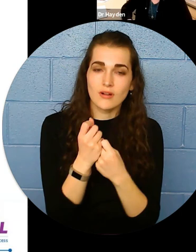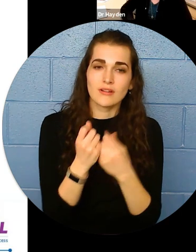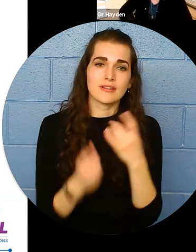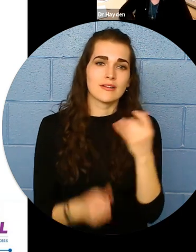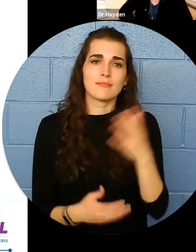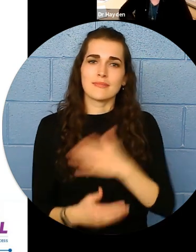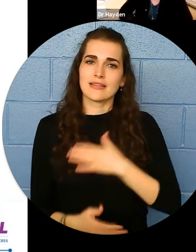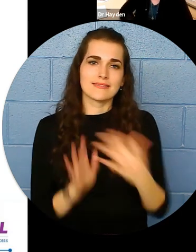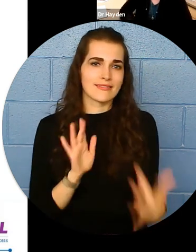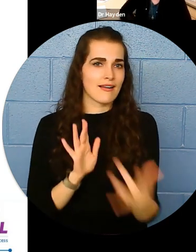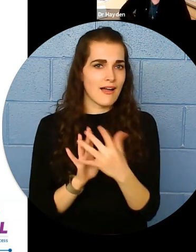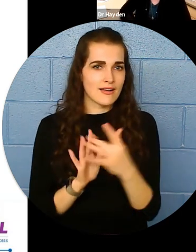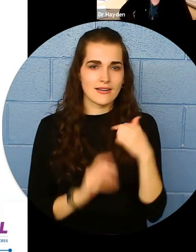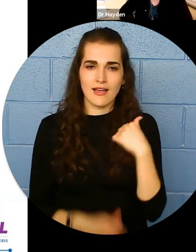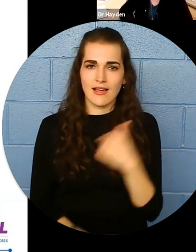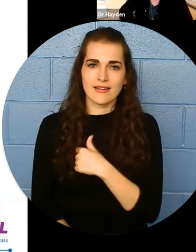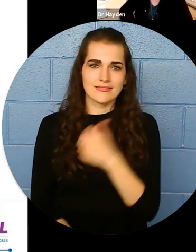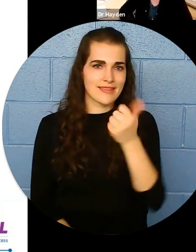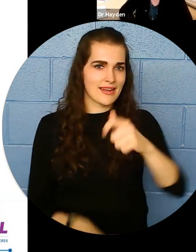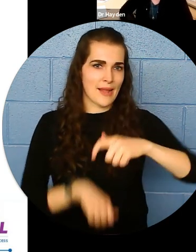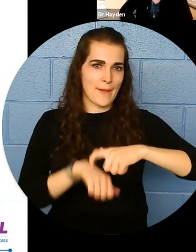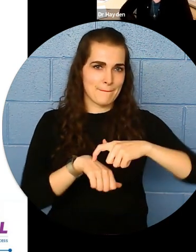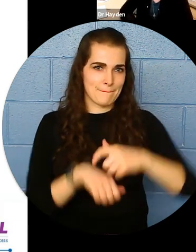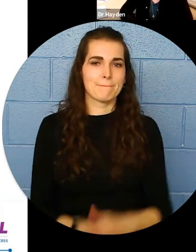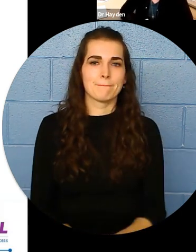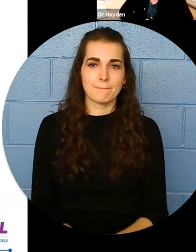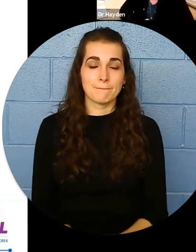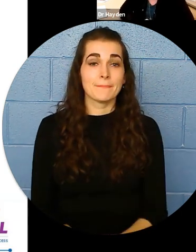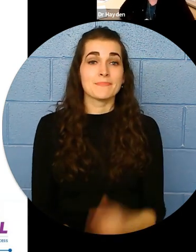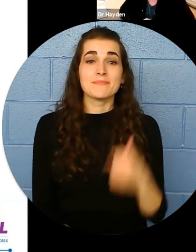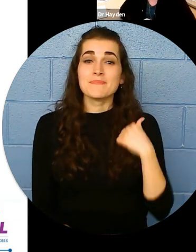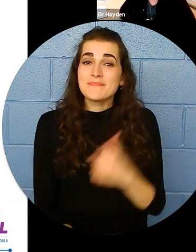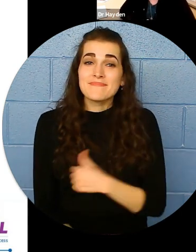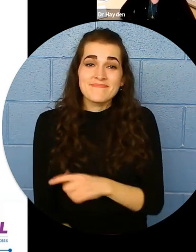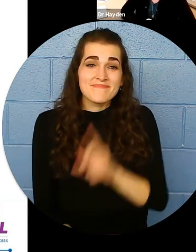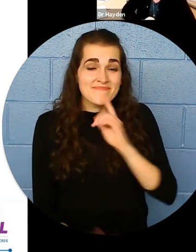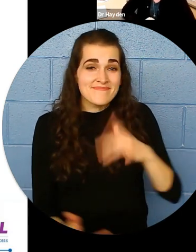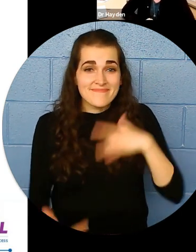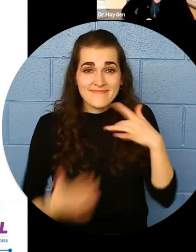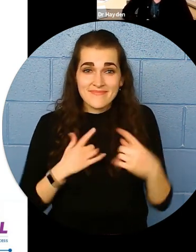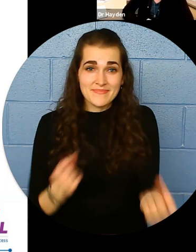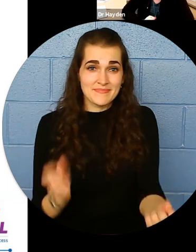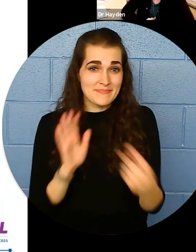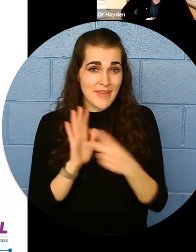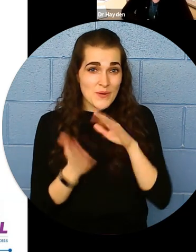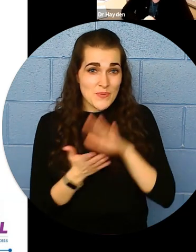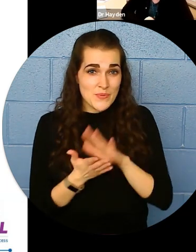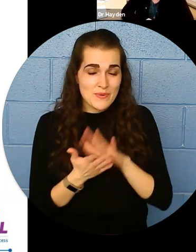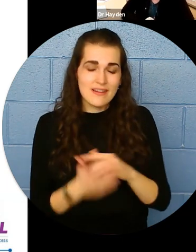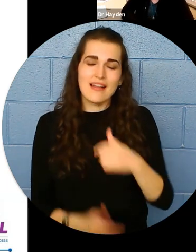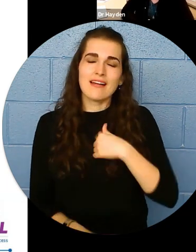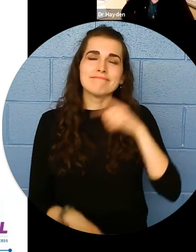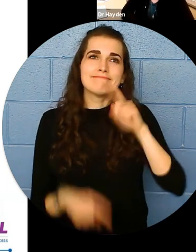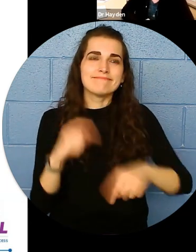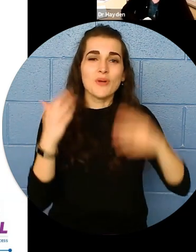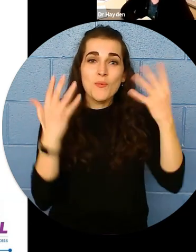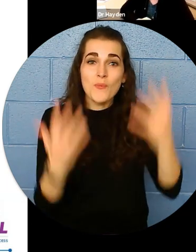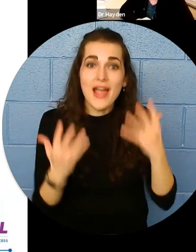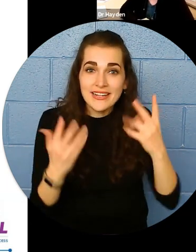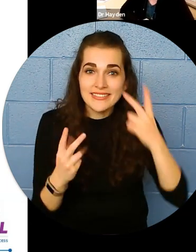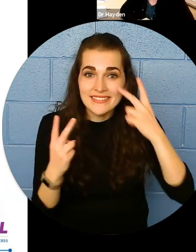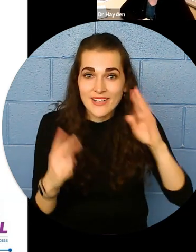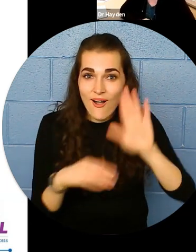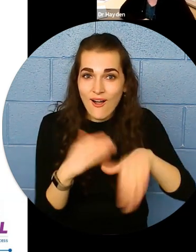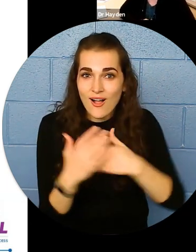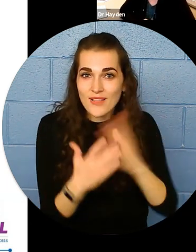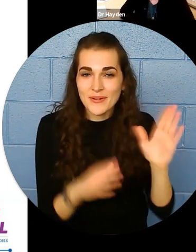feel free to reach out to us at any time. We are very excited that you are returning to school, and I cannot wait to see